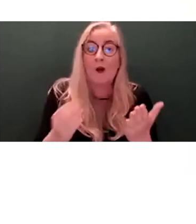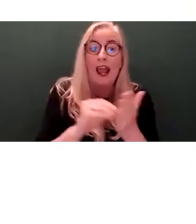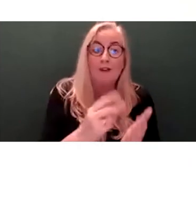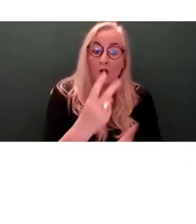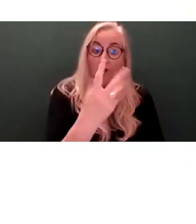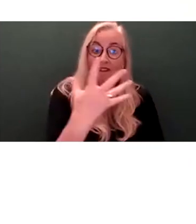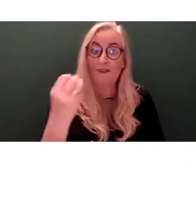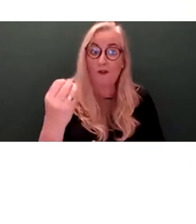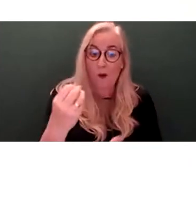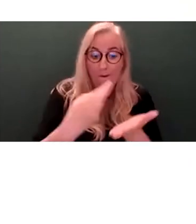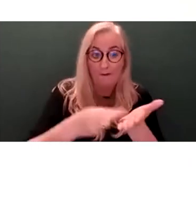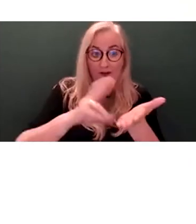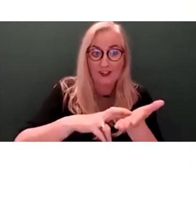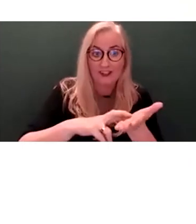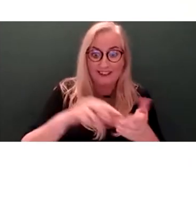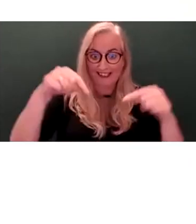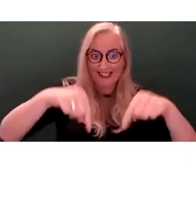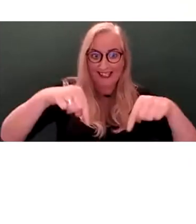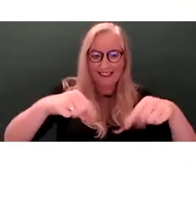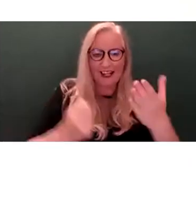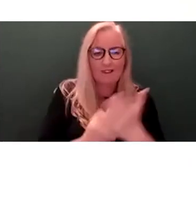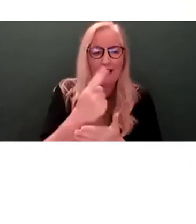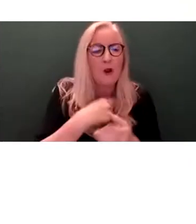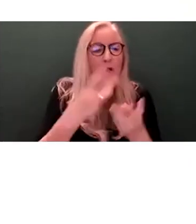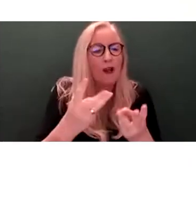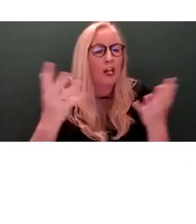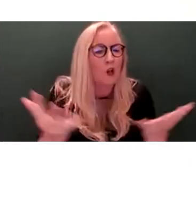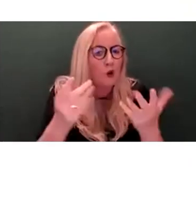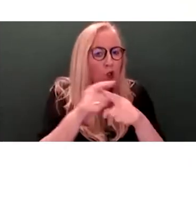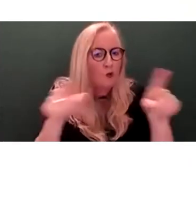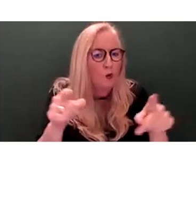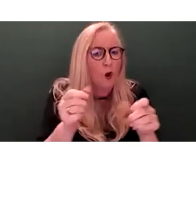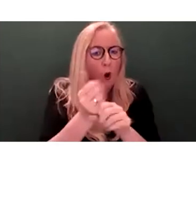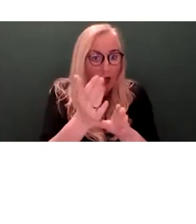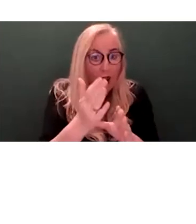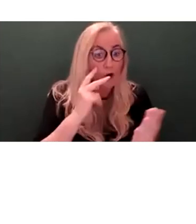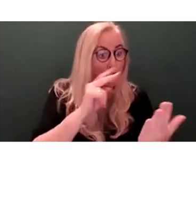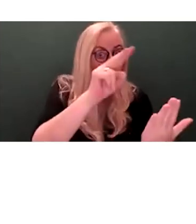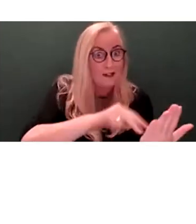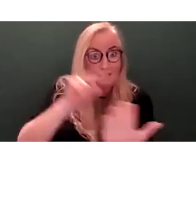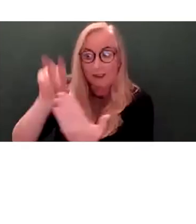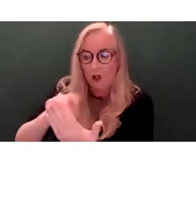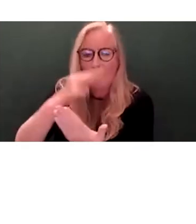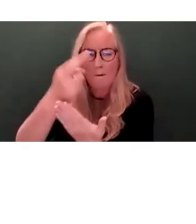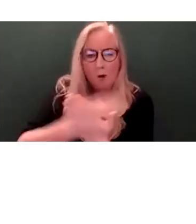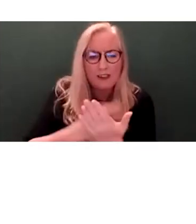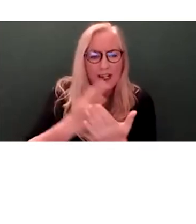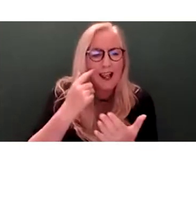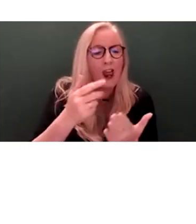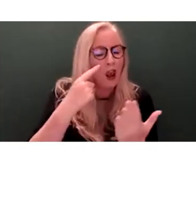people registered for this event, and I want to encourage you all to read the reports, delve into the findings